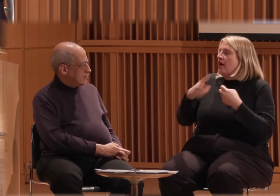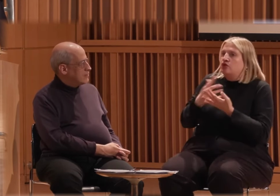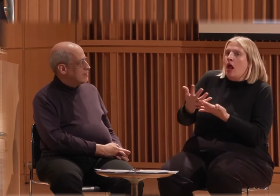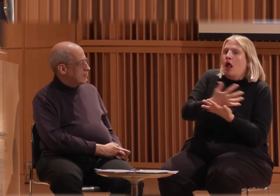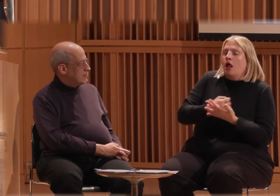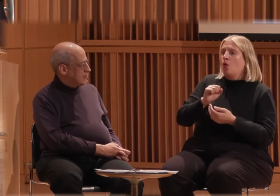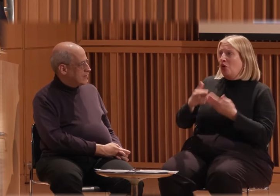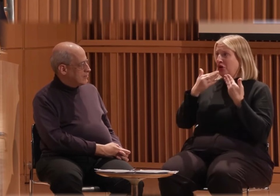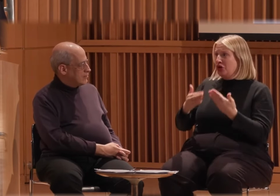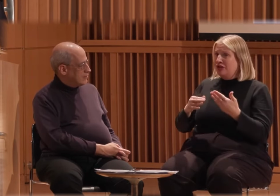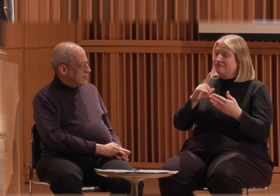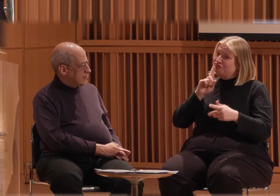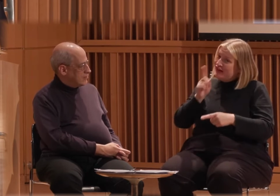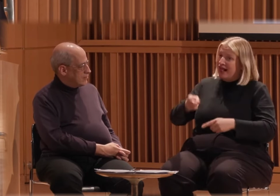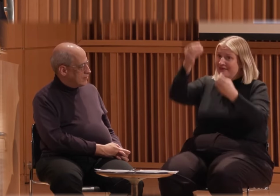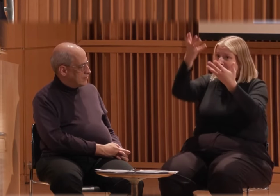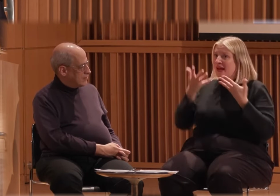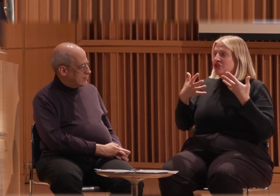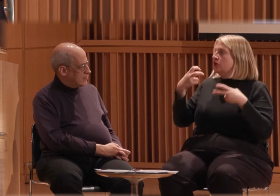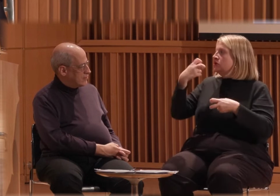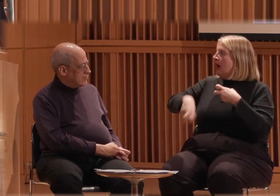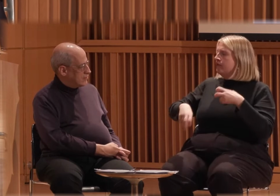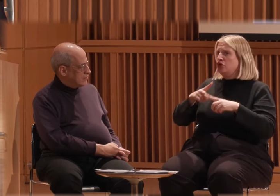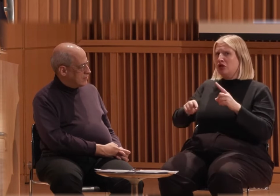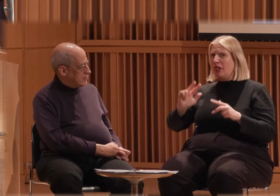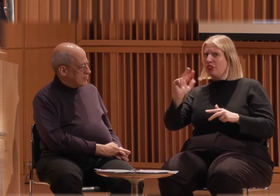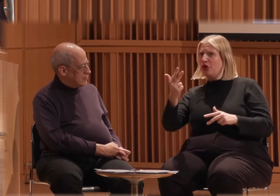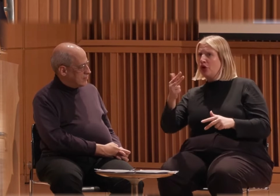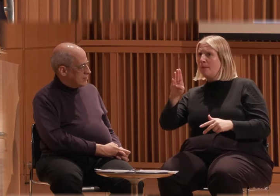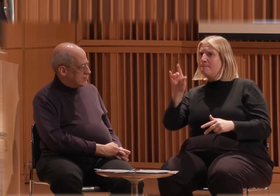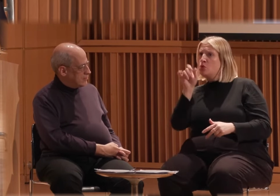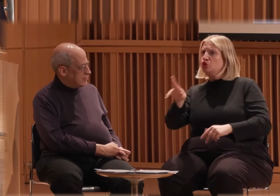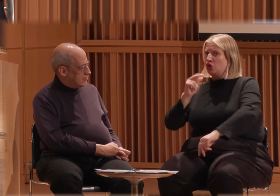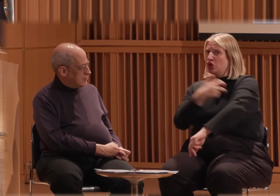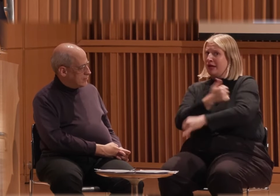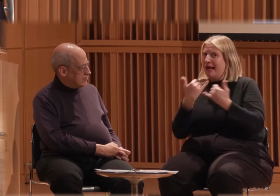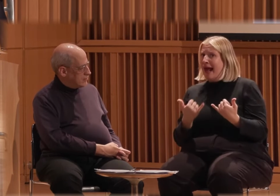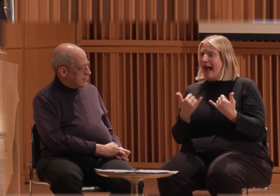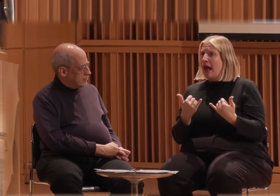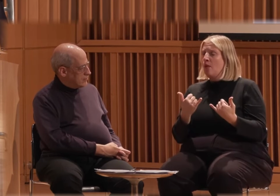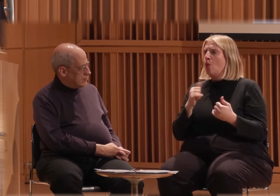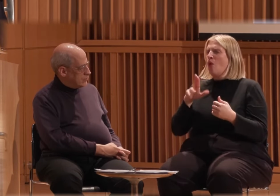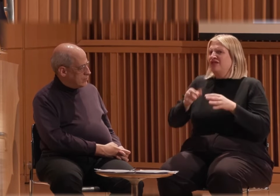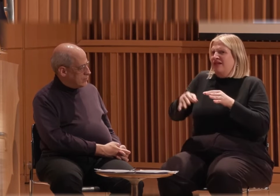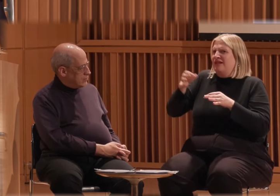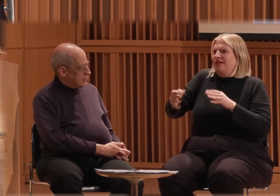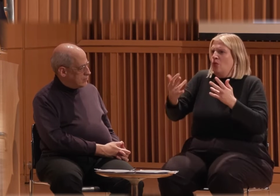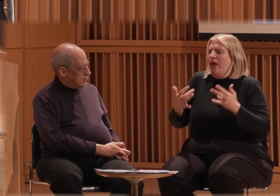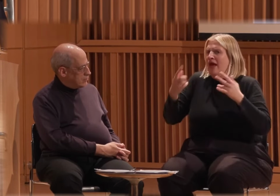good information. Should I get a booster now before an important event, or should I wait a little bit for